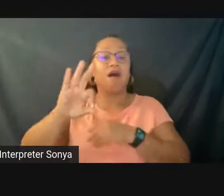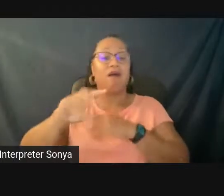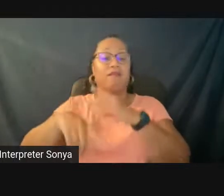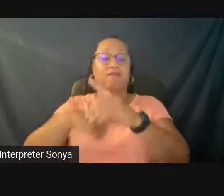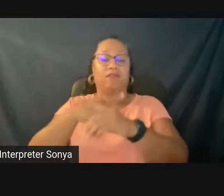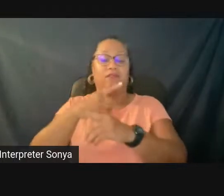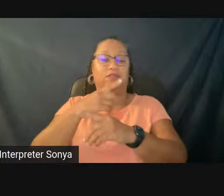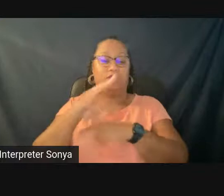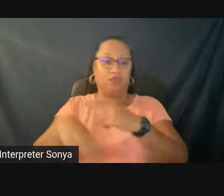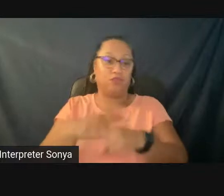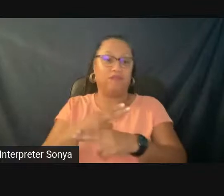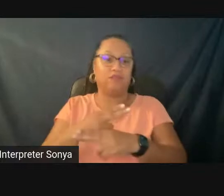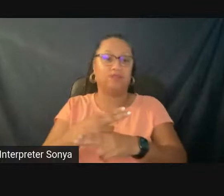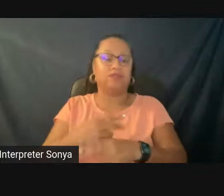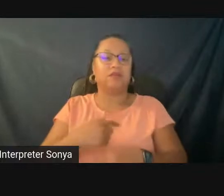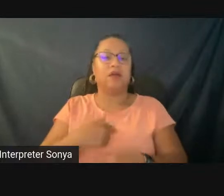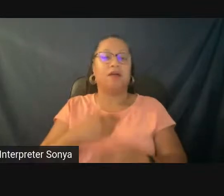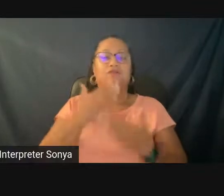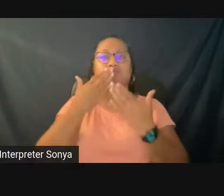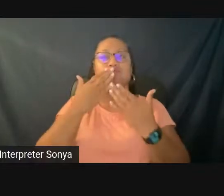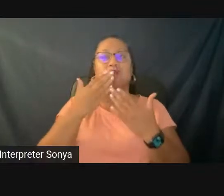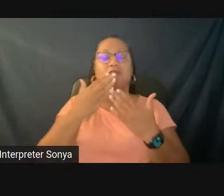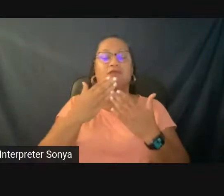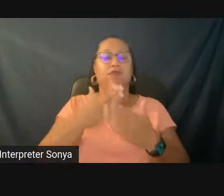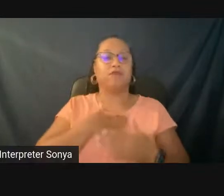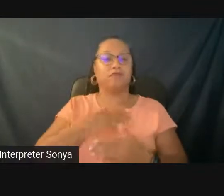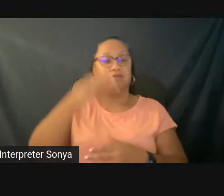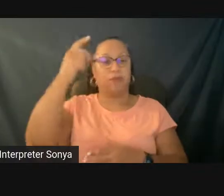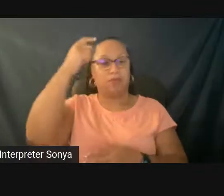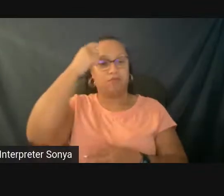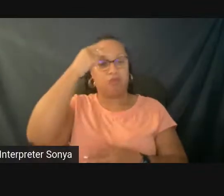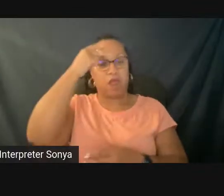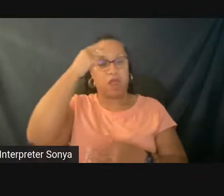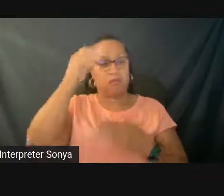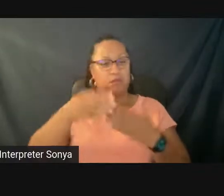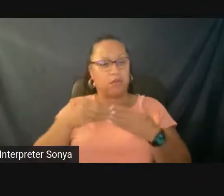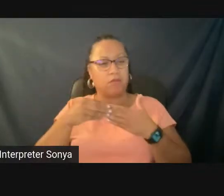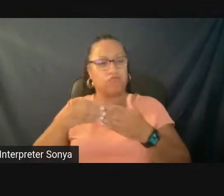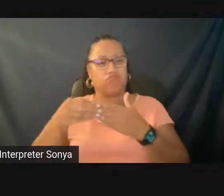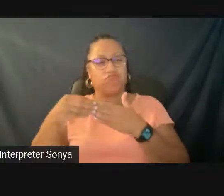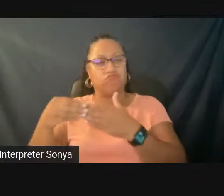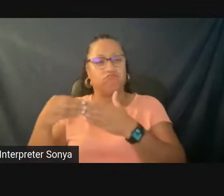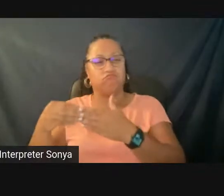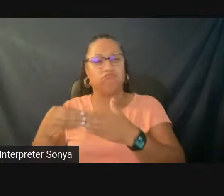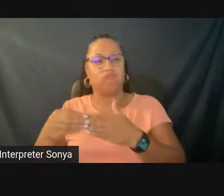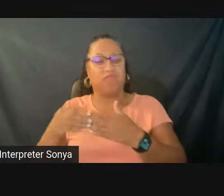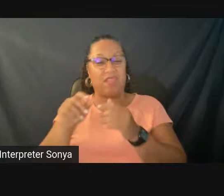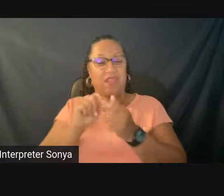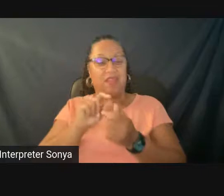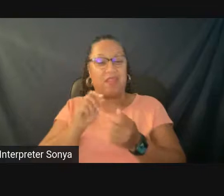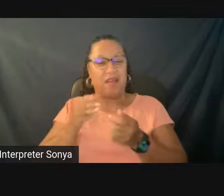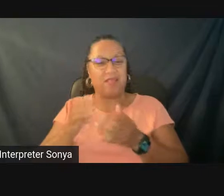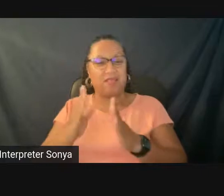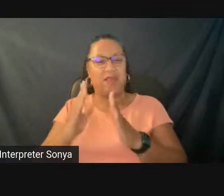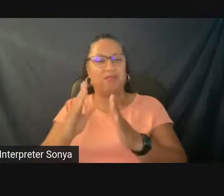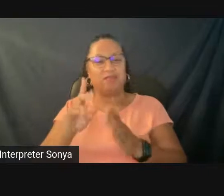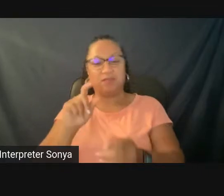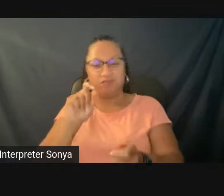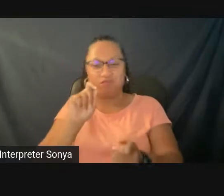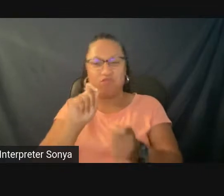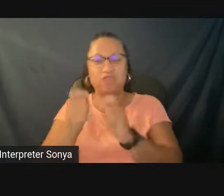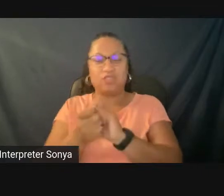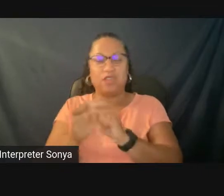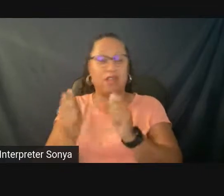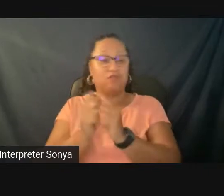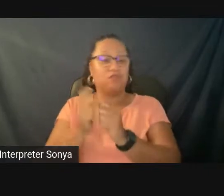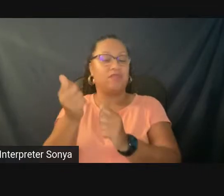grateful for my brain's neuroplasticity, which allows it to change with every new situation